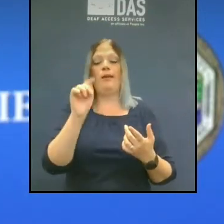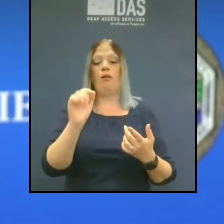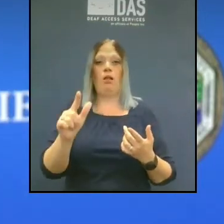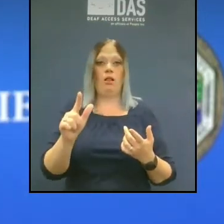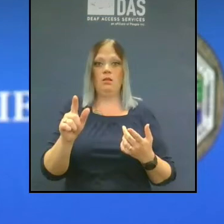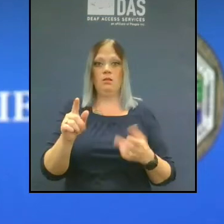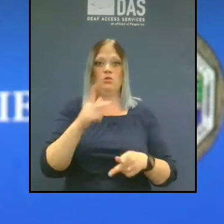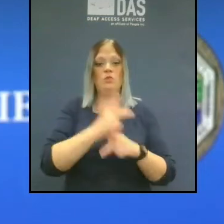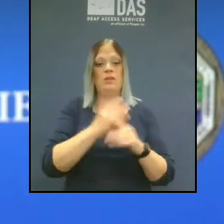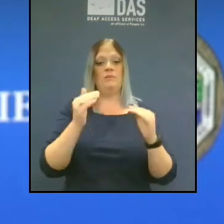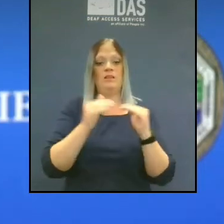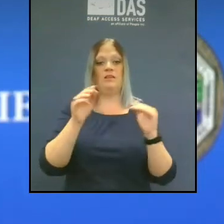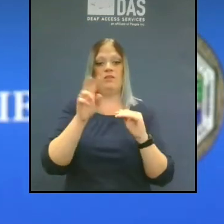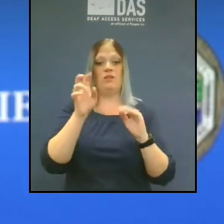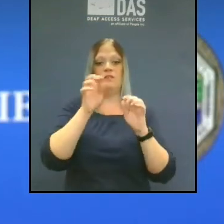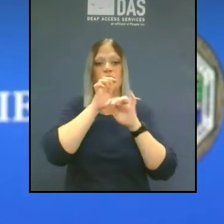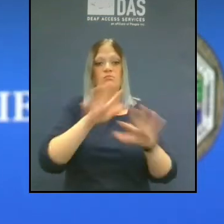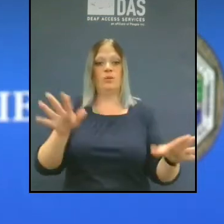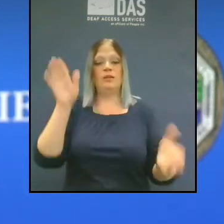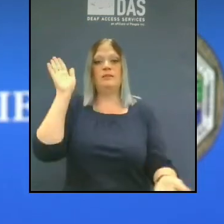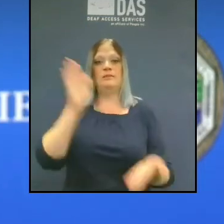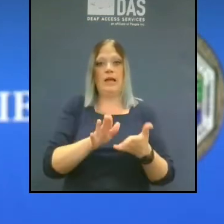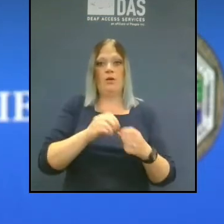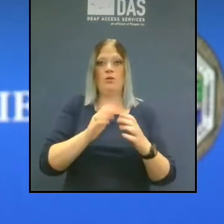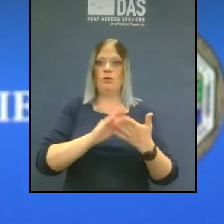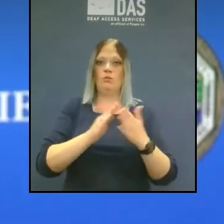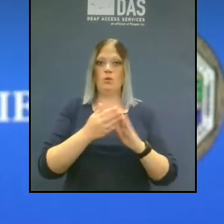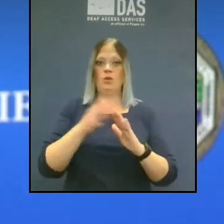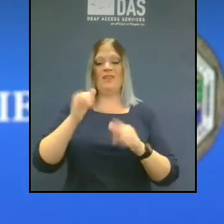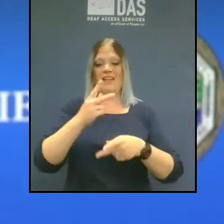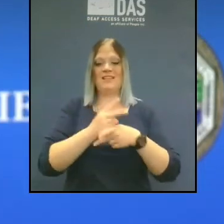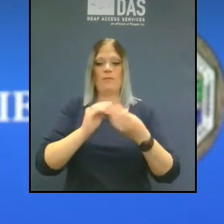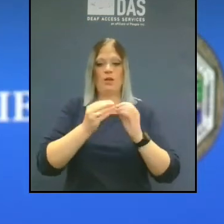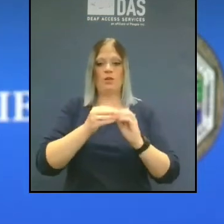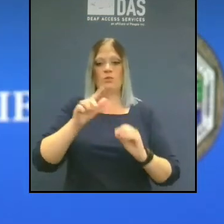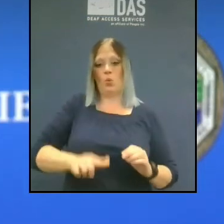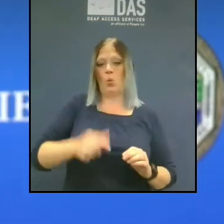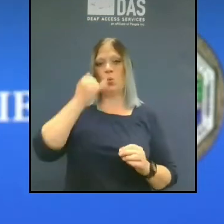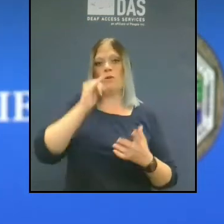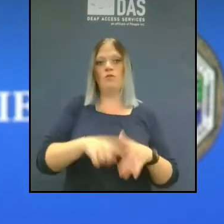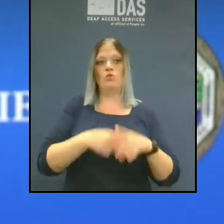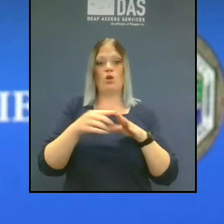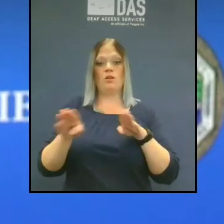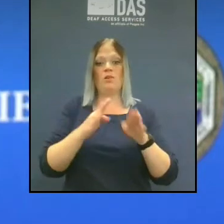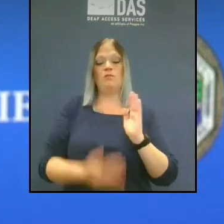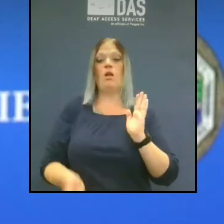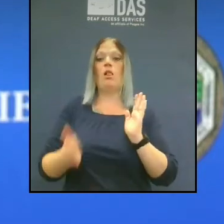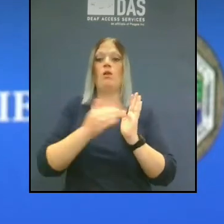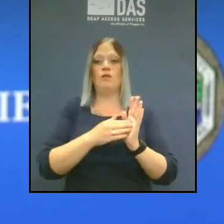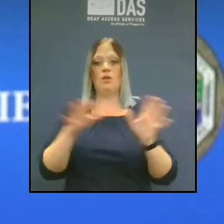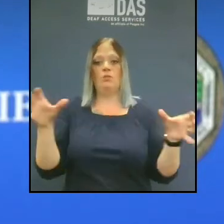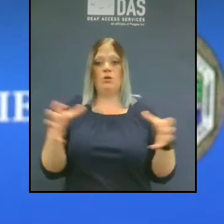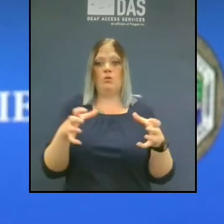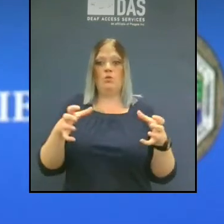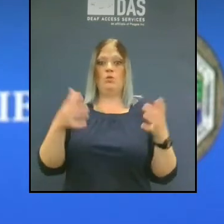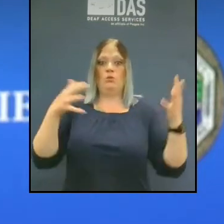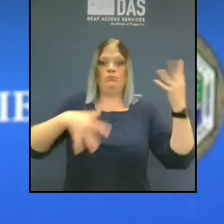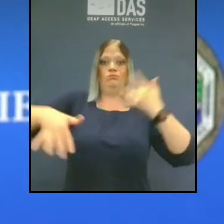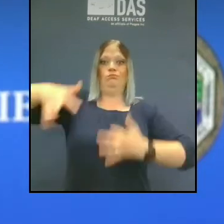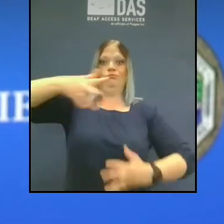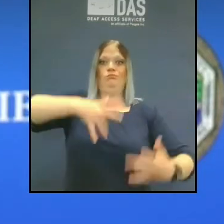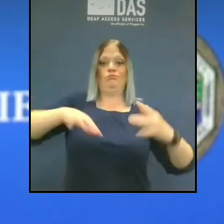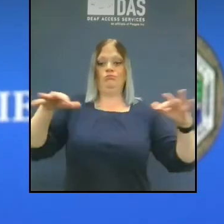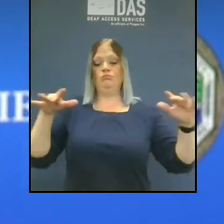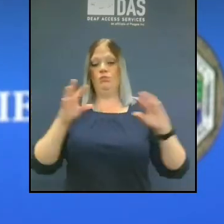keep the level of transmission down in our community, and that's kept the numbers down. If we start these behaviors again, if we get together in these large parties